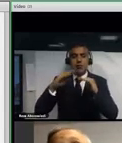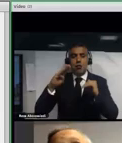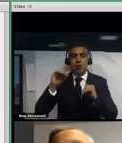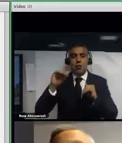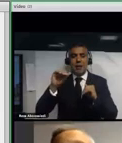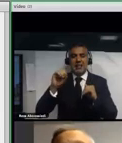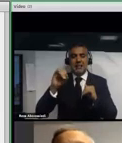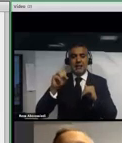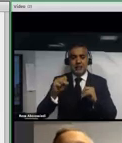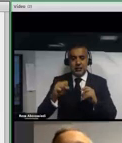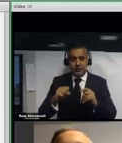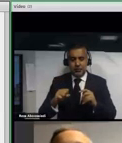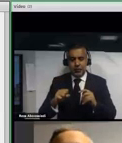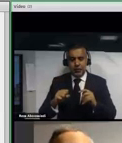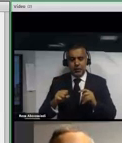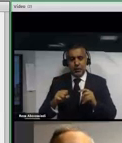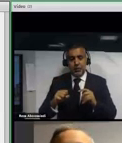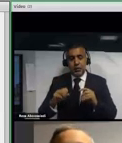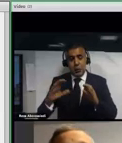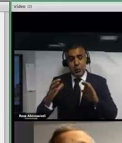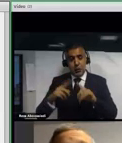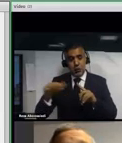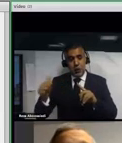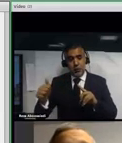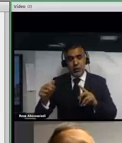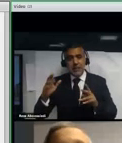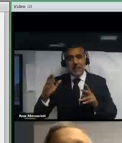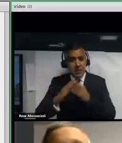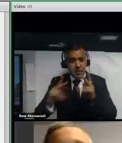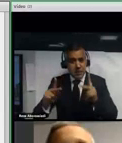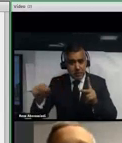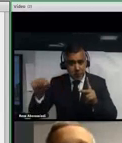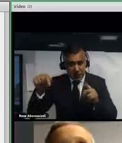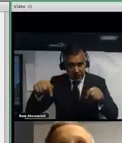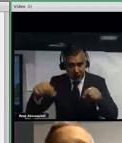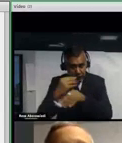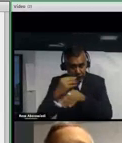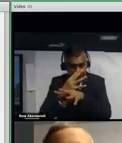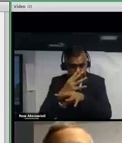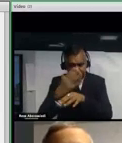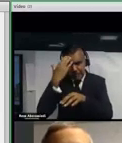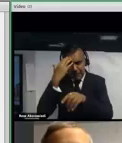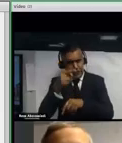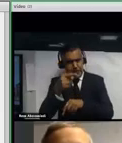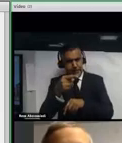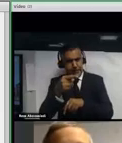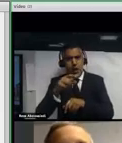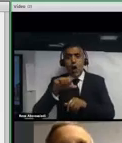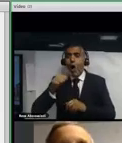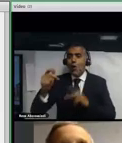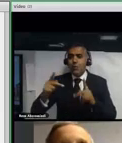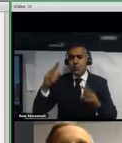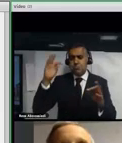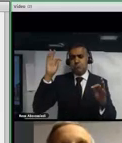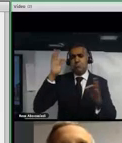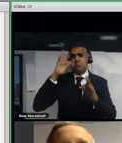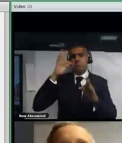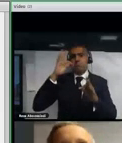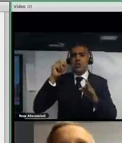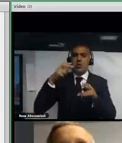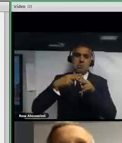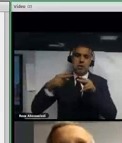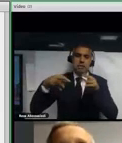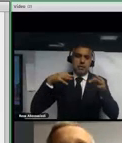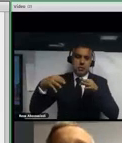Now, some of the people on this webinar are extremely familiar with this, and some aren't, so I briefly will talk about